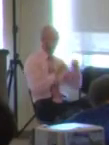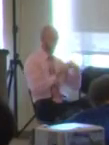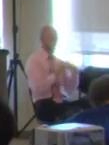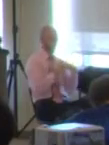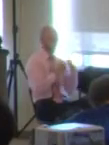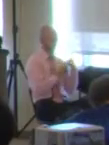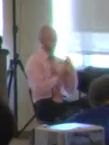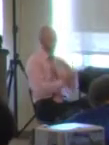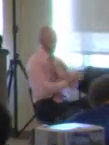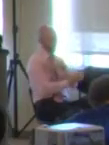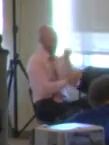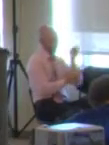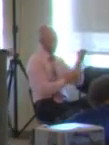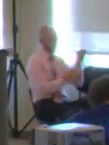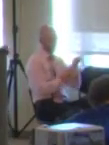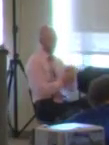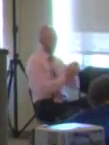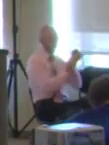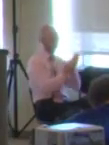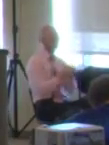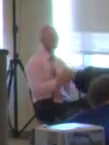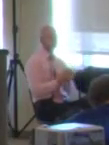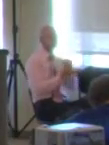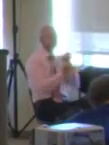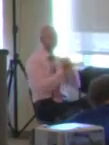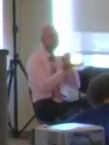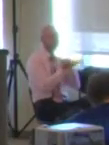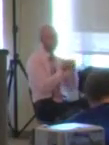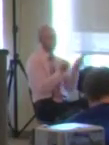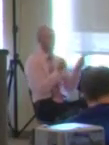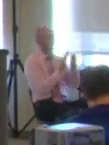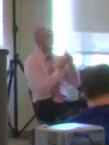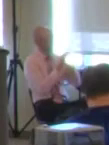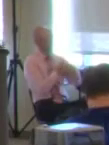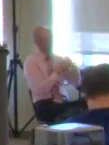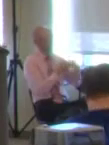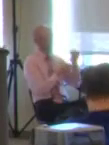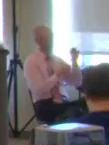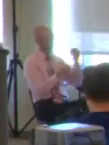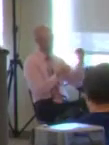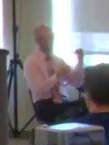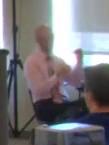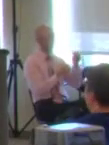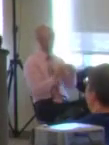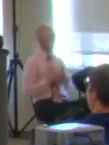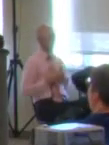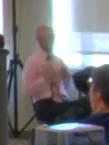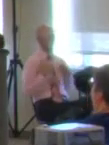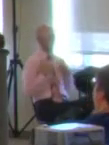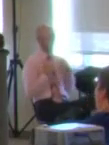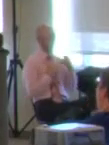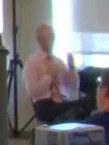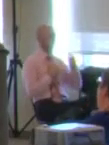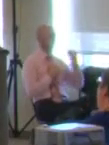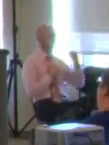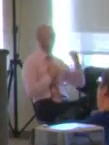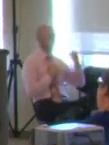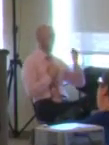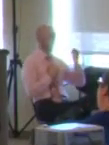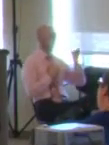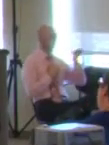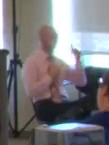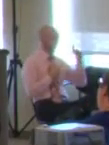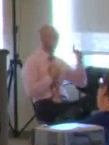empowerment-based approaches. Medical management of coexisting comorbid medical or substance abuse problems.